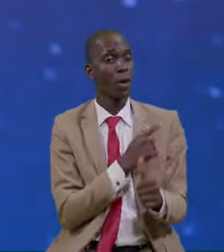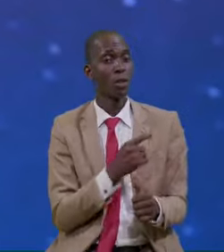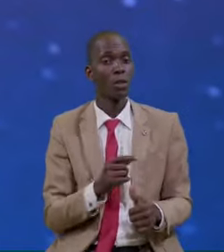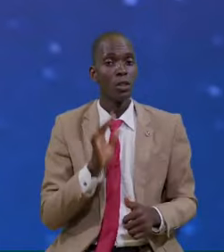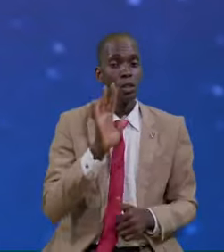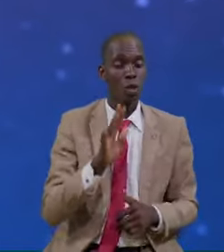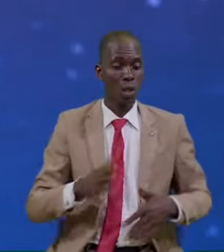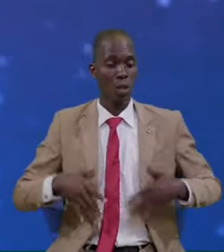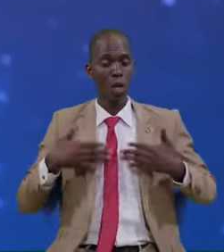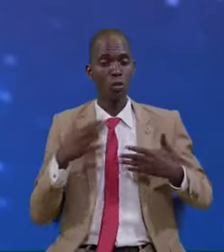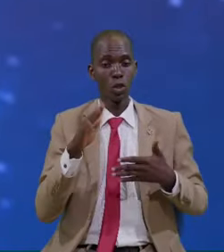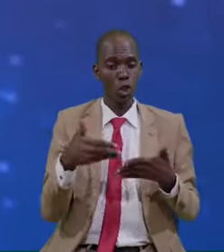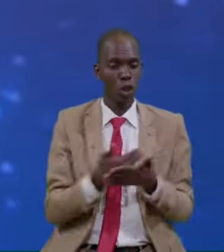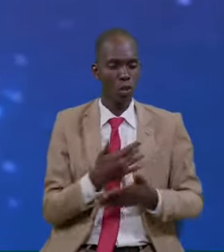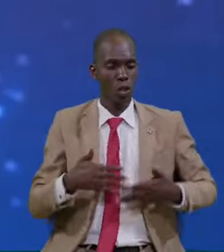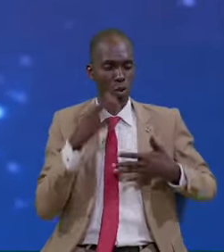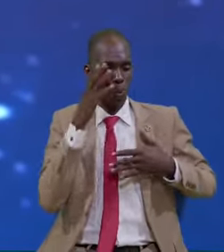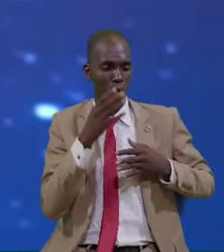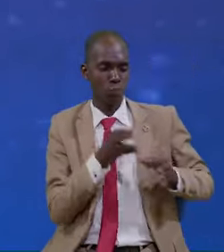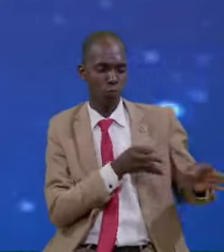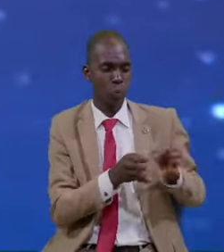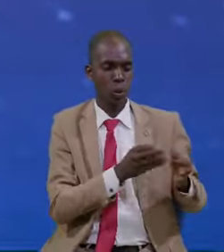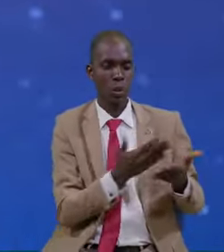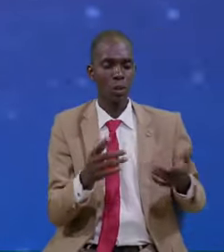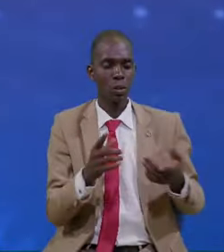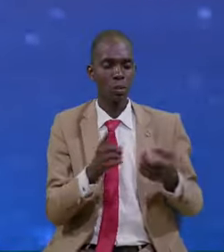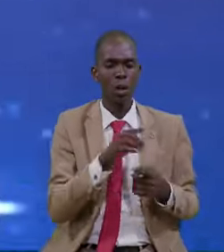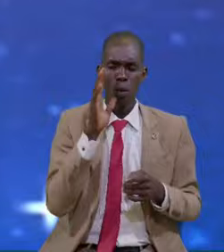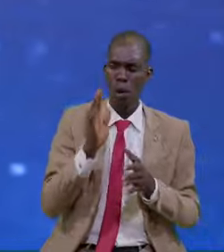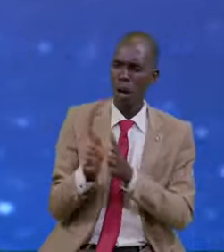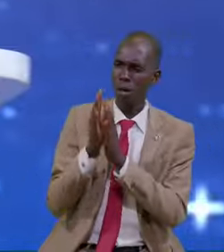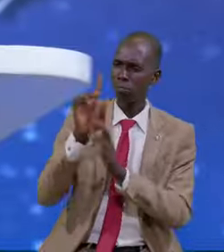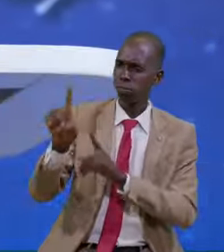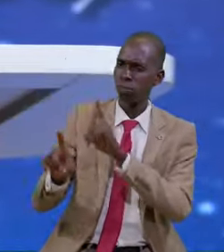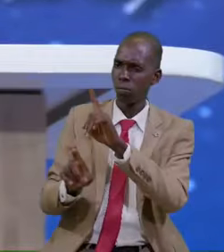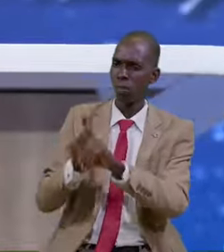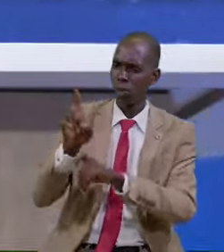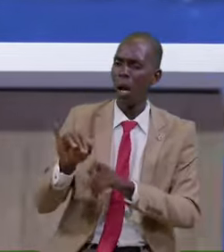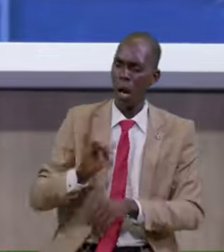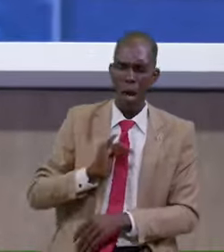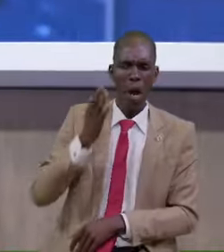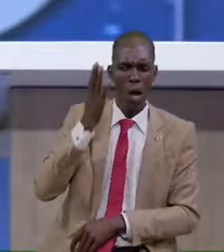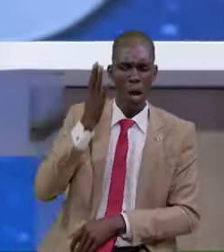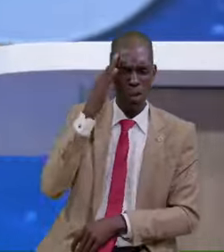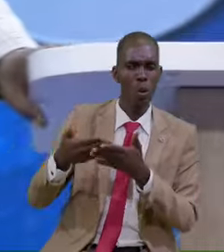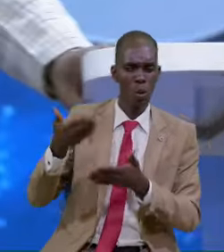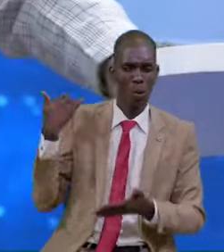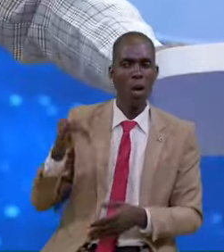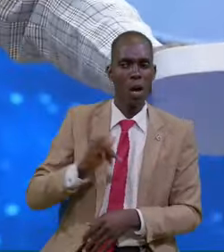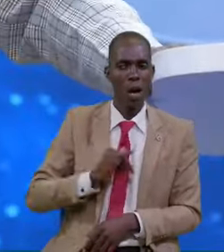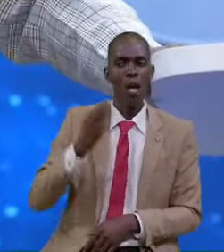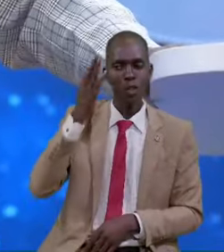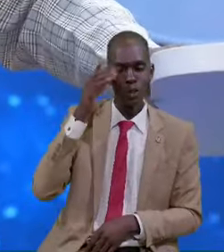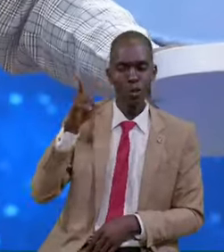new life, will speak to them. And then they'll be asking the question, I know you, and I used to know